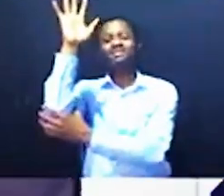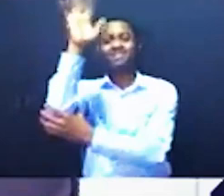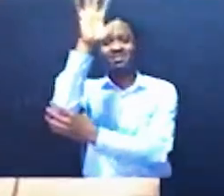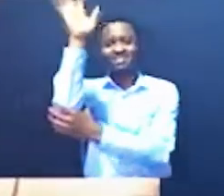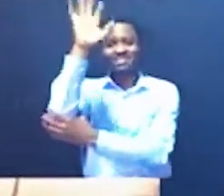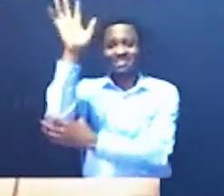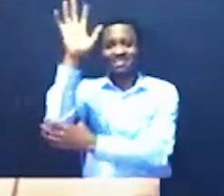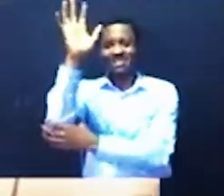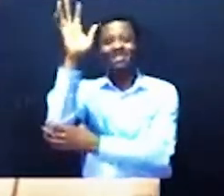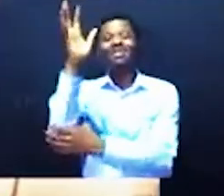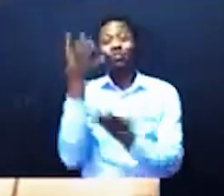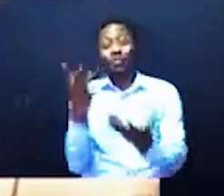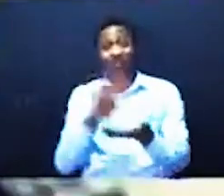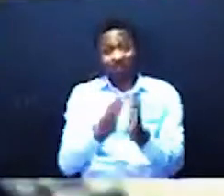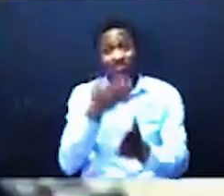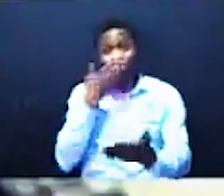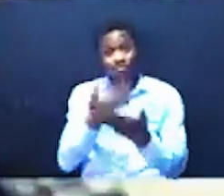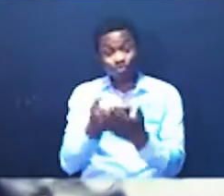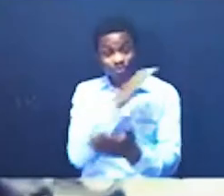hands.